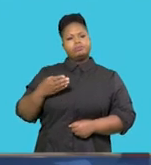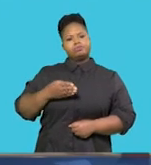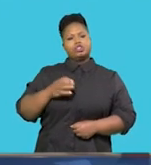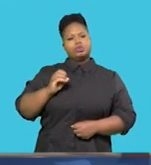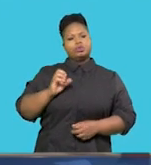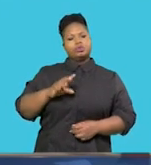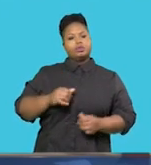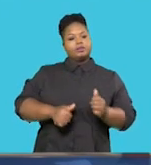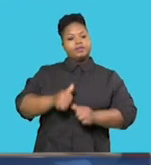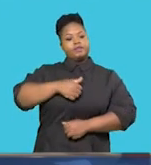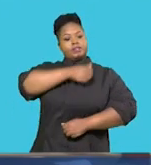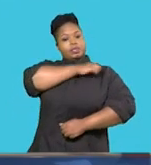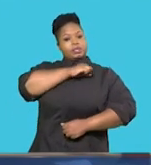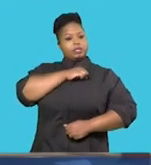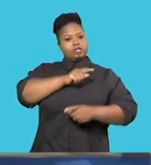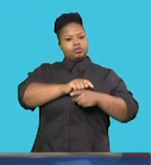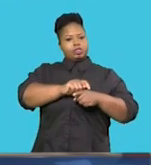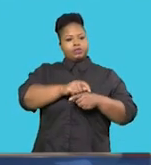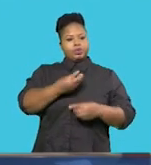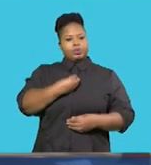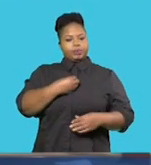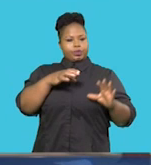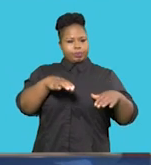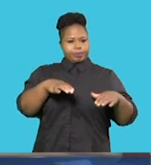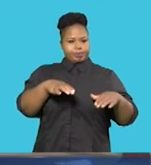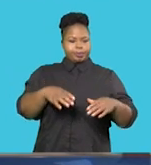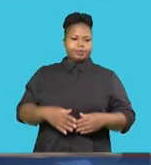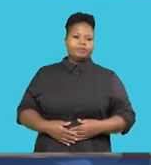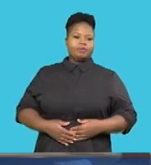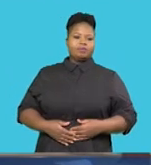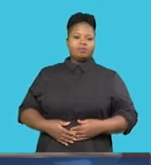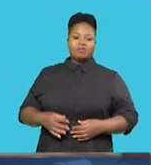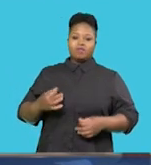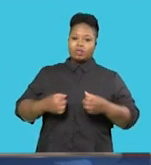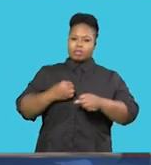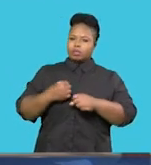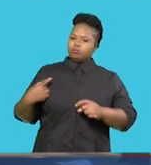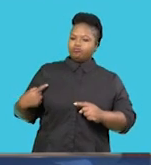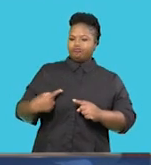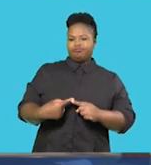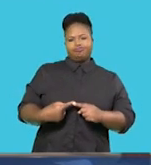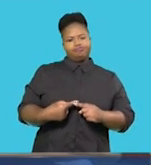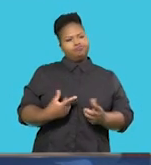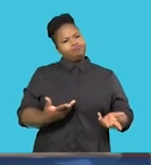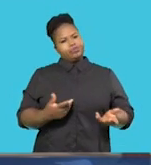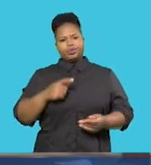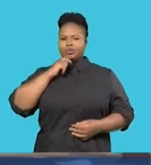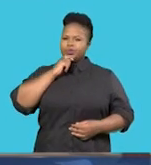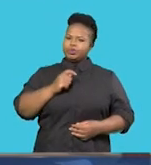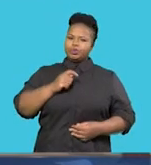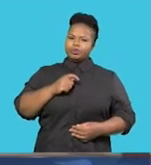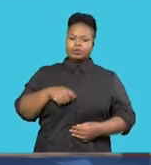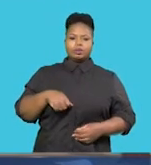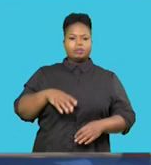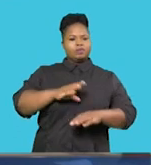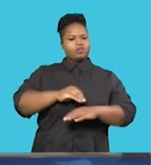develop first aid training for the community, for youth groups, etc. Over those years, we realized that it was in fact the 14 to 17